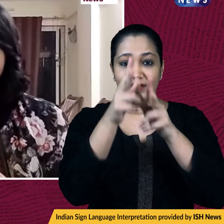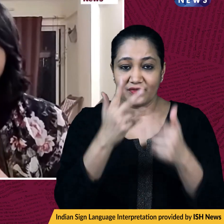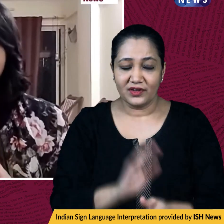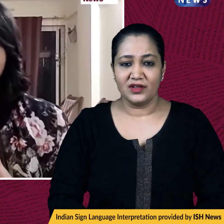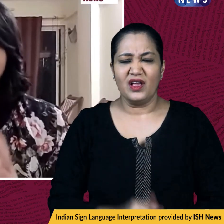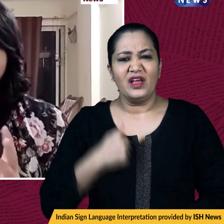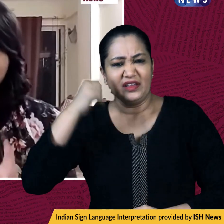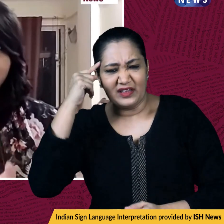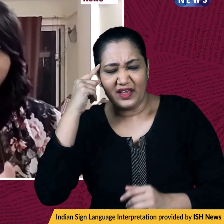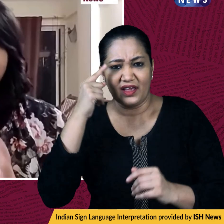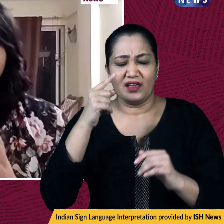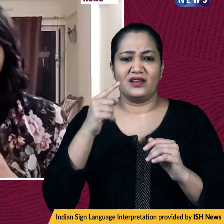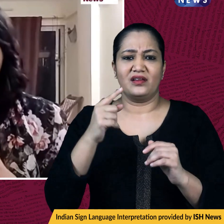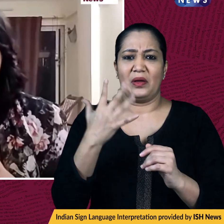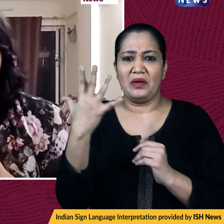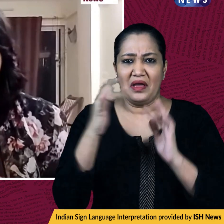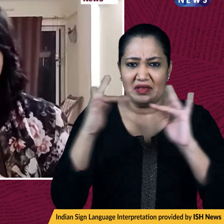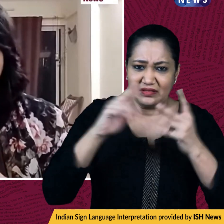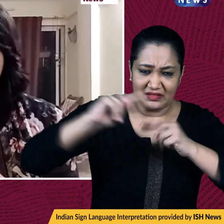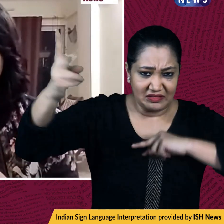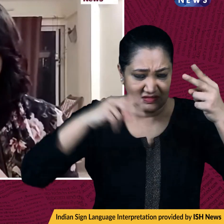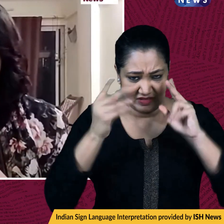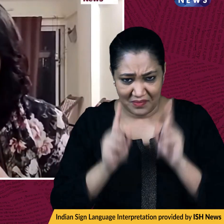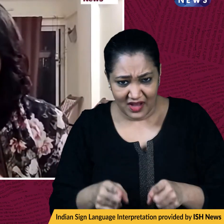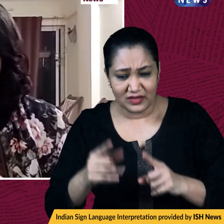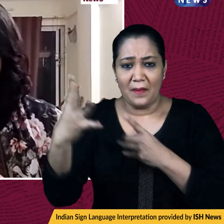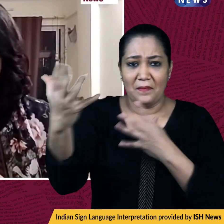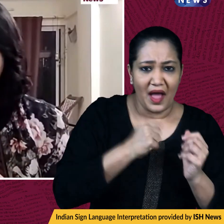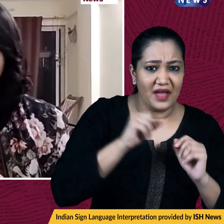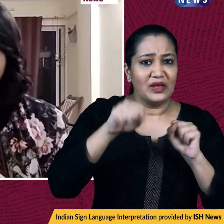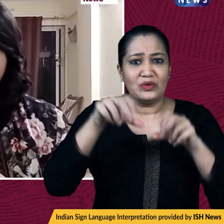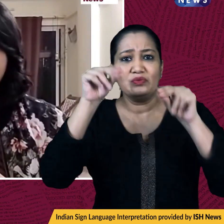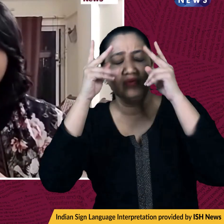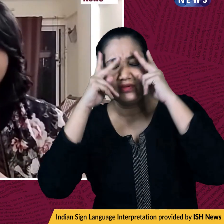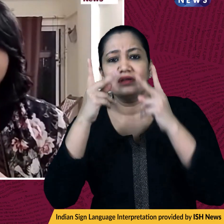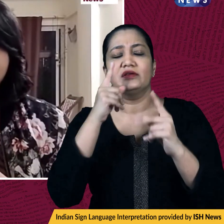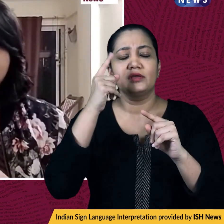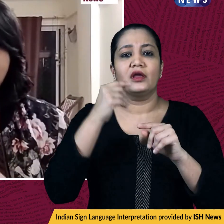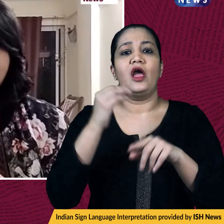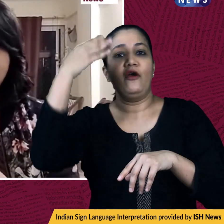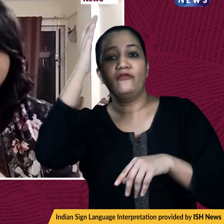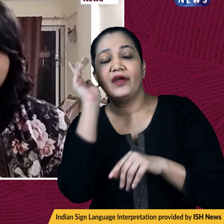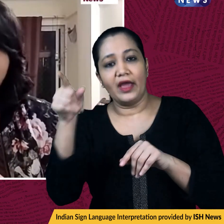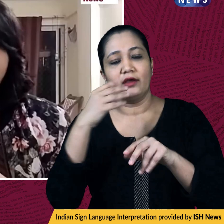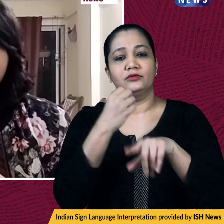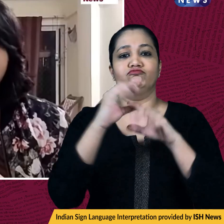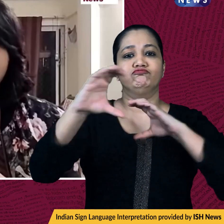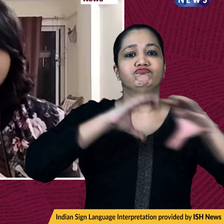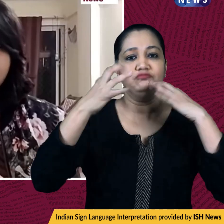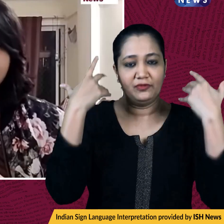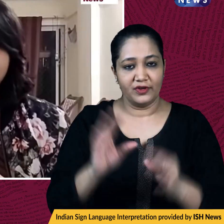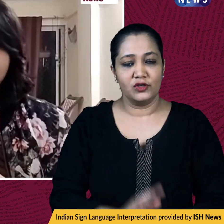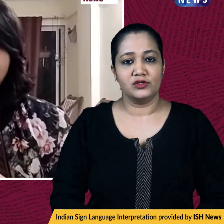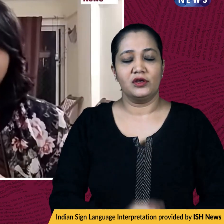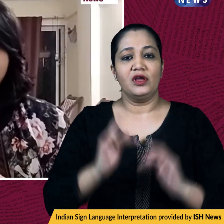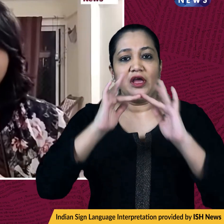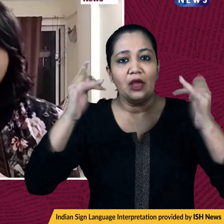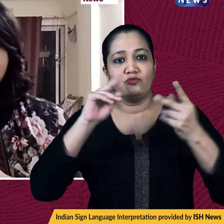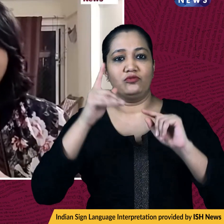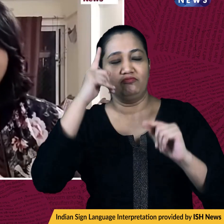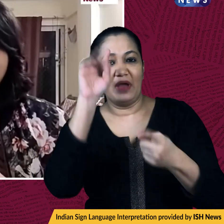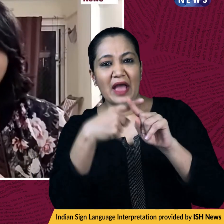in a gray area. It's not illegal to buy and sell crypto. We have now put in a taxation framework that treats crypto